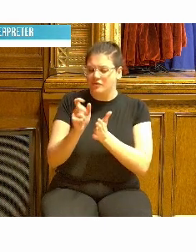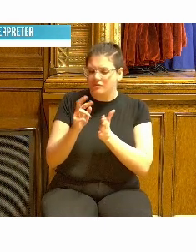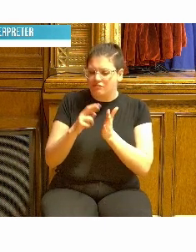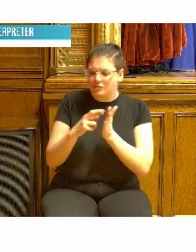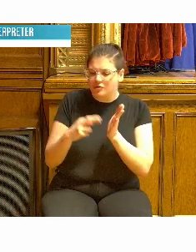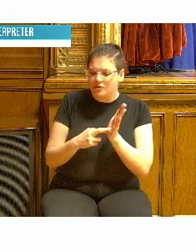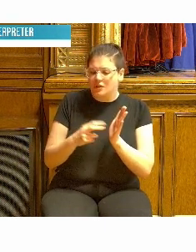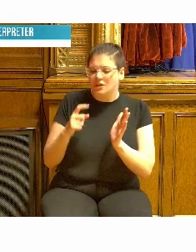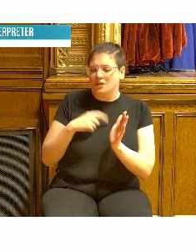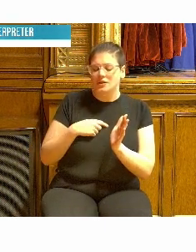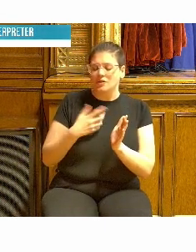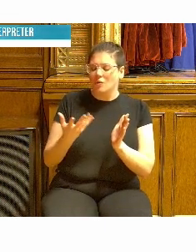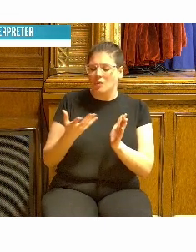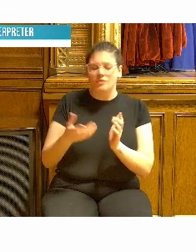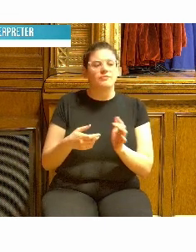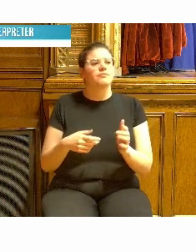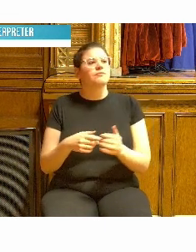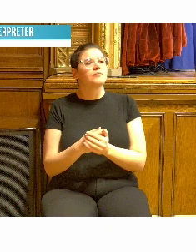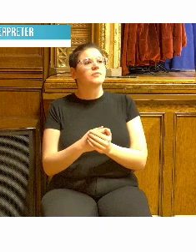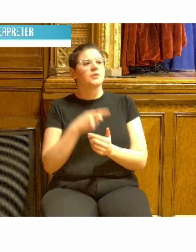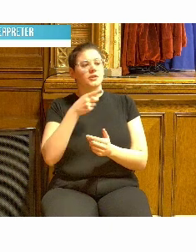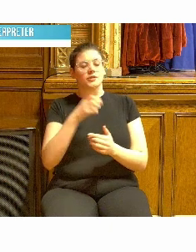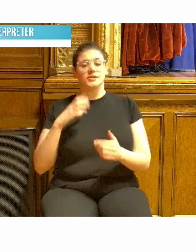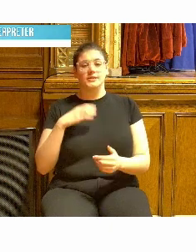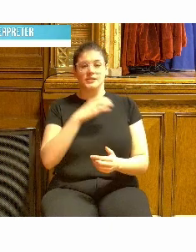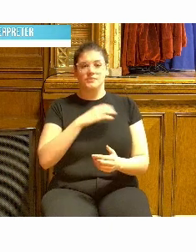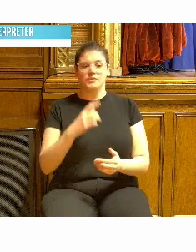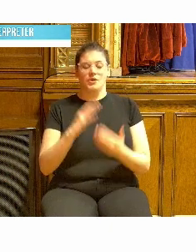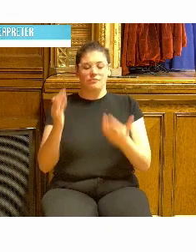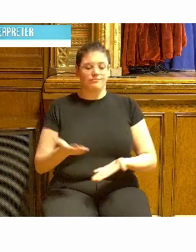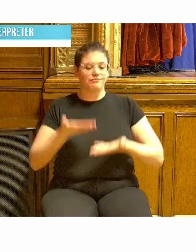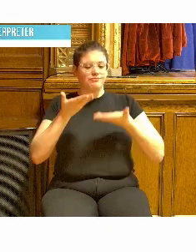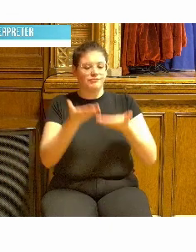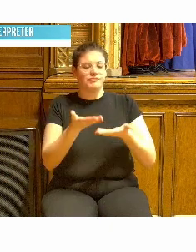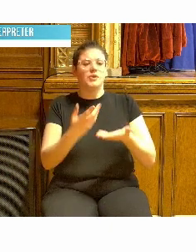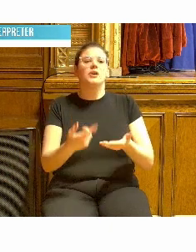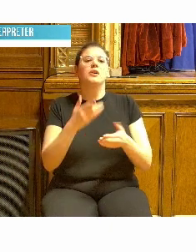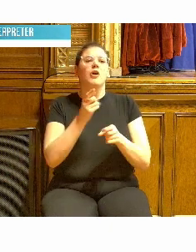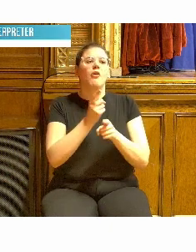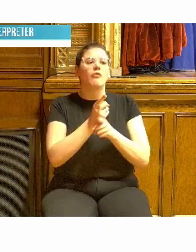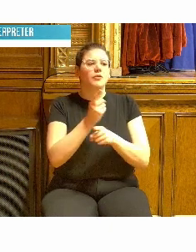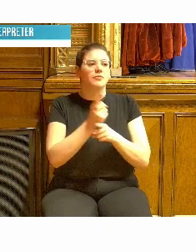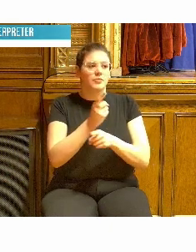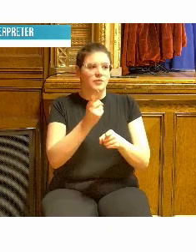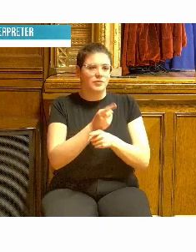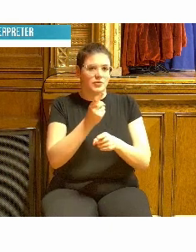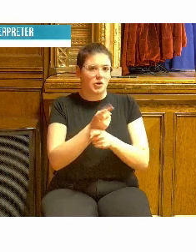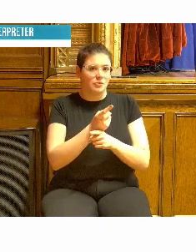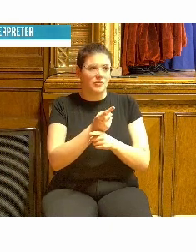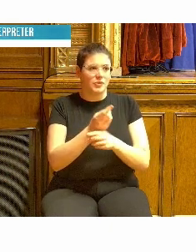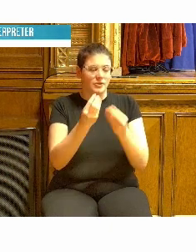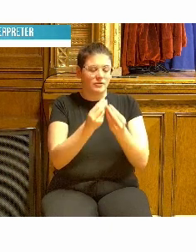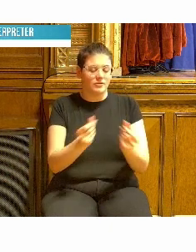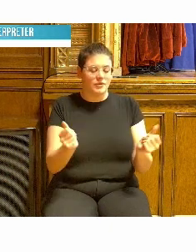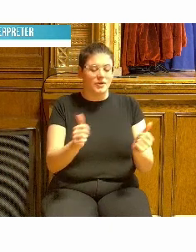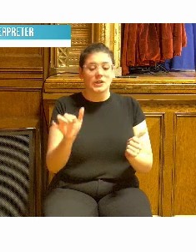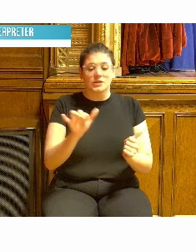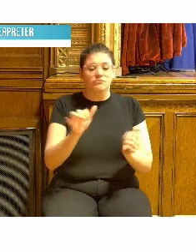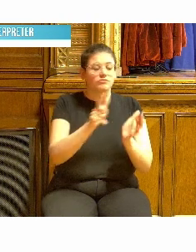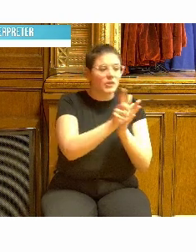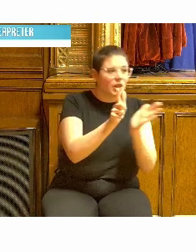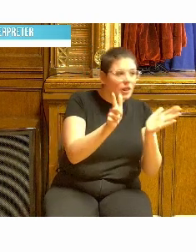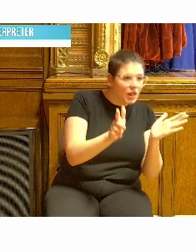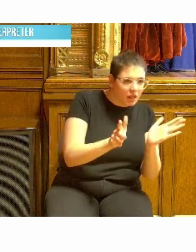to recommend appropriate remedies. Appropriate remedies would be appropriate legislation. Appropriate legislation would be laws that, in fact, that